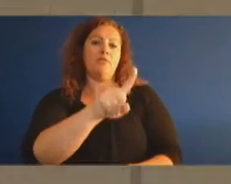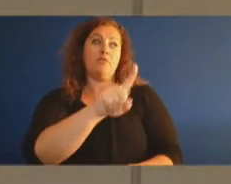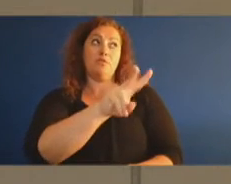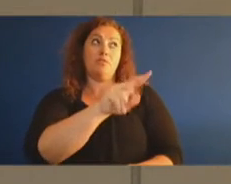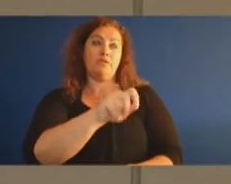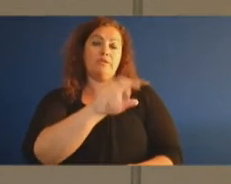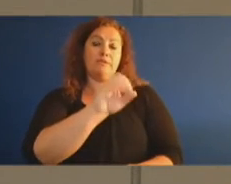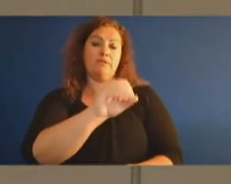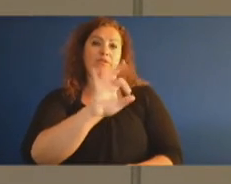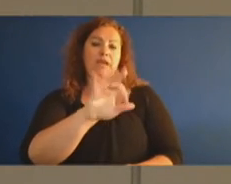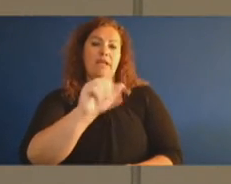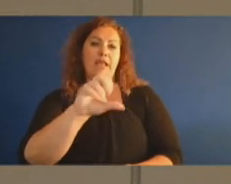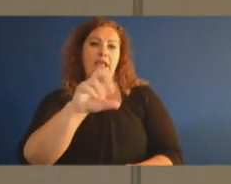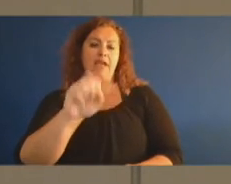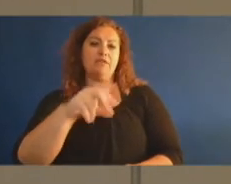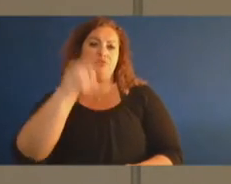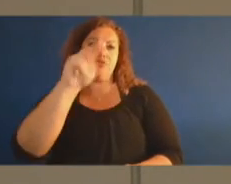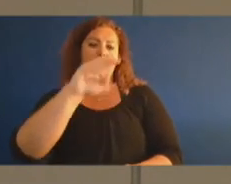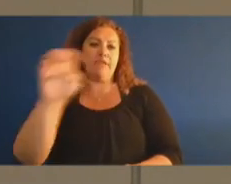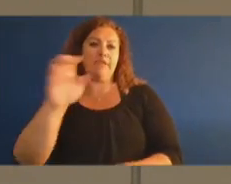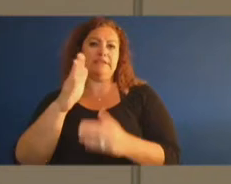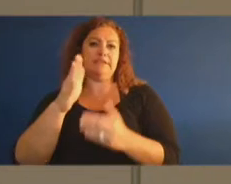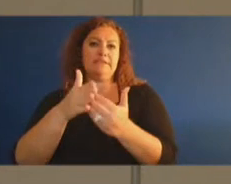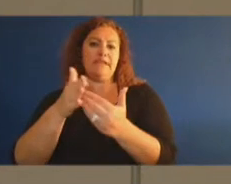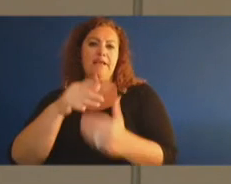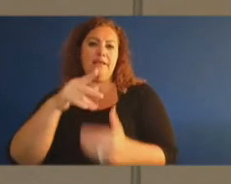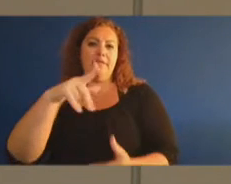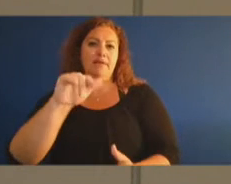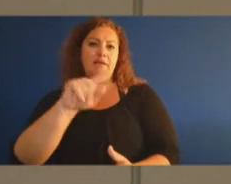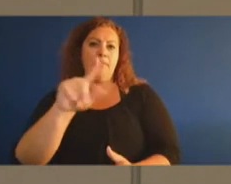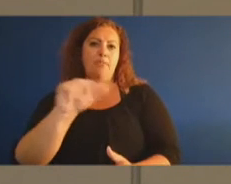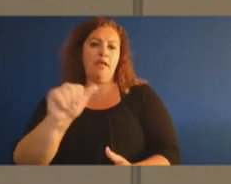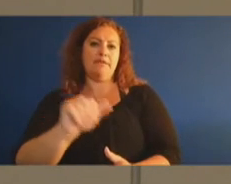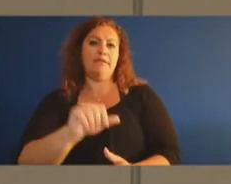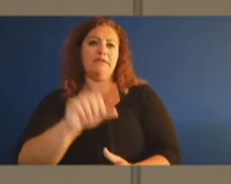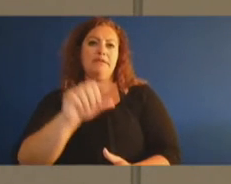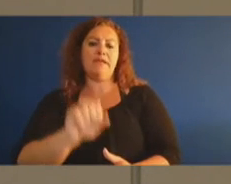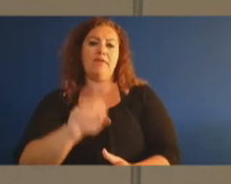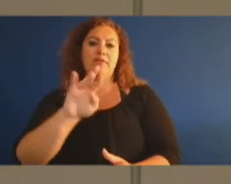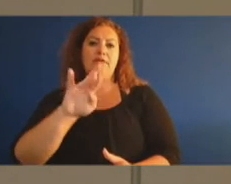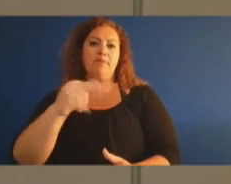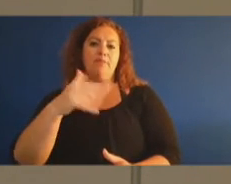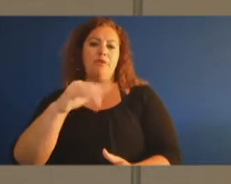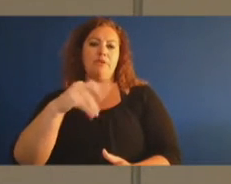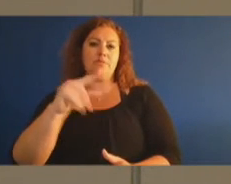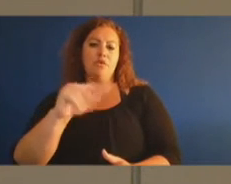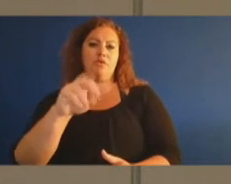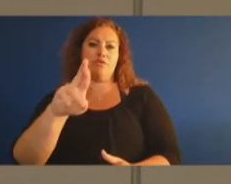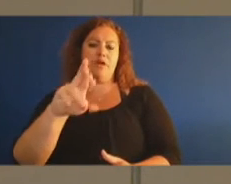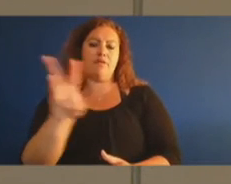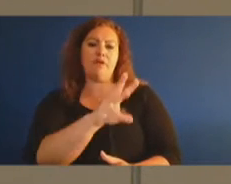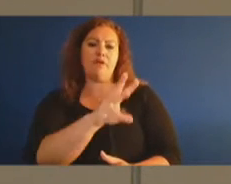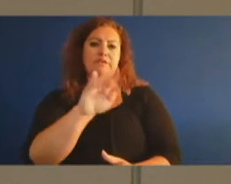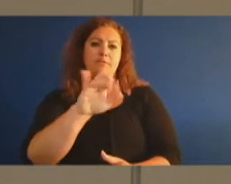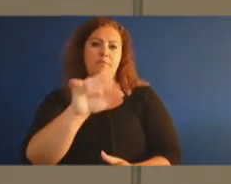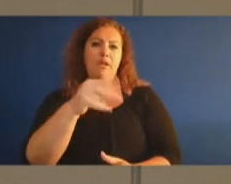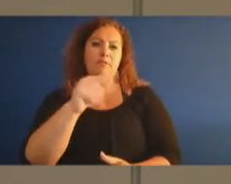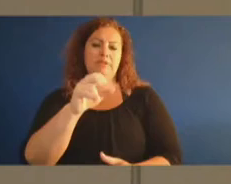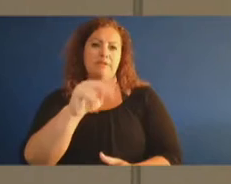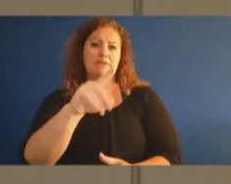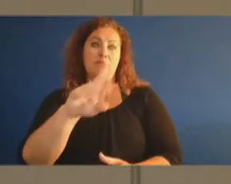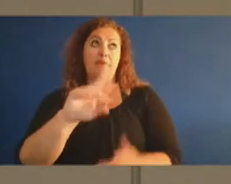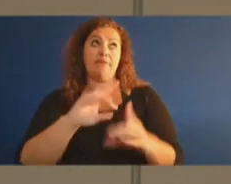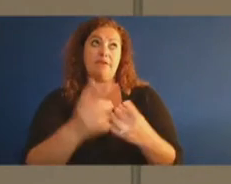Acres on the northeast side of the plaza south of Bridgeport Drive and west of barington drive and Council District 5 Miss